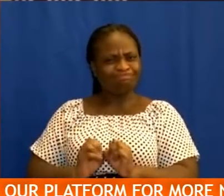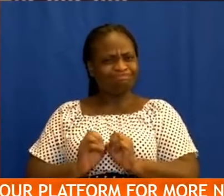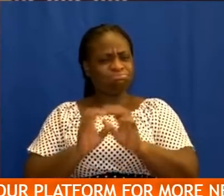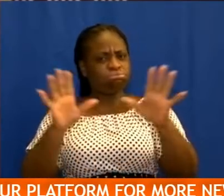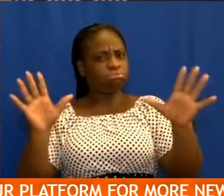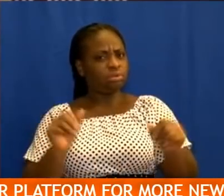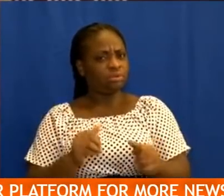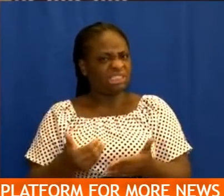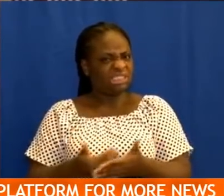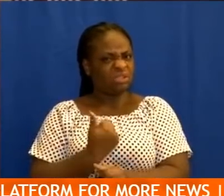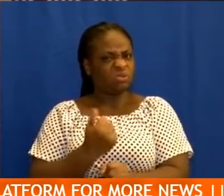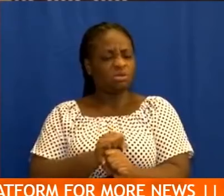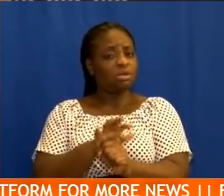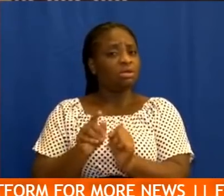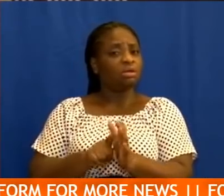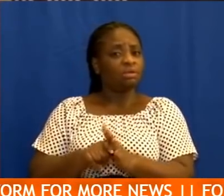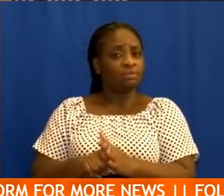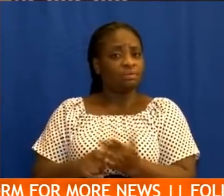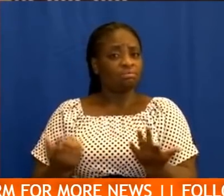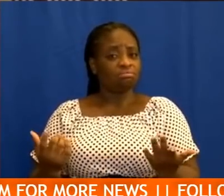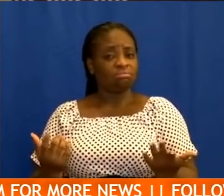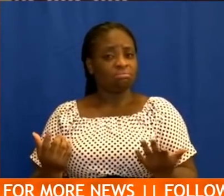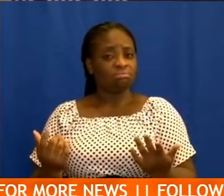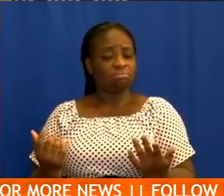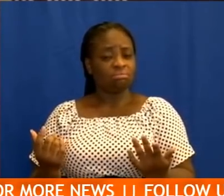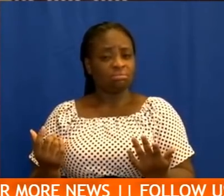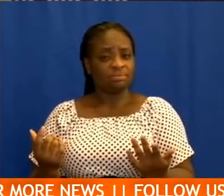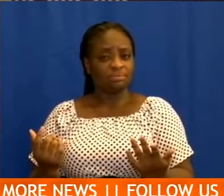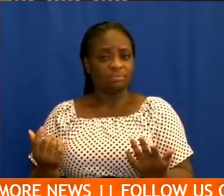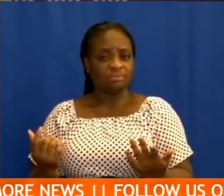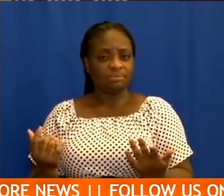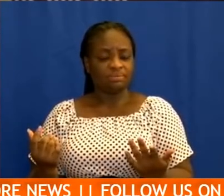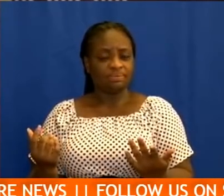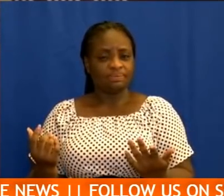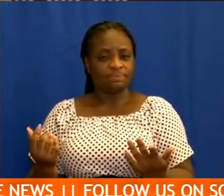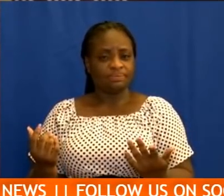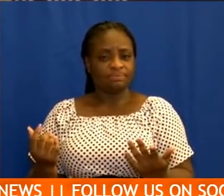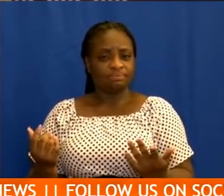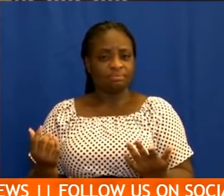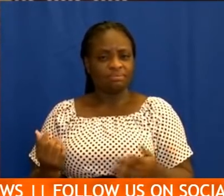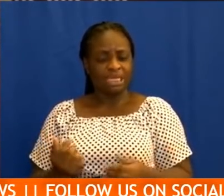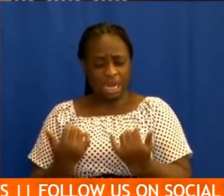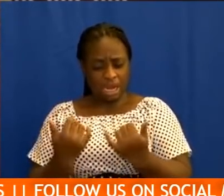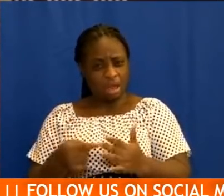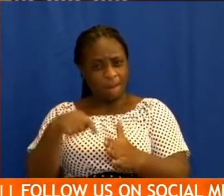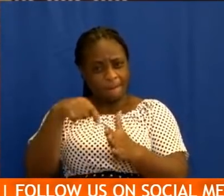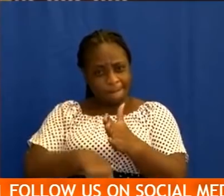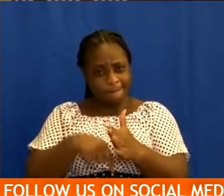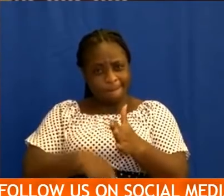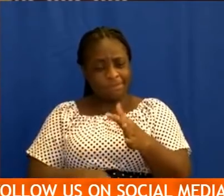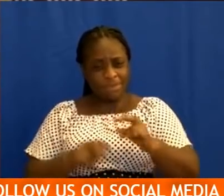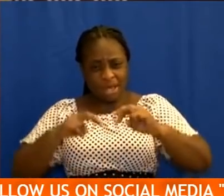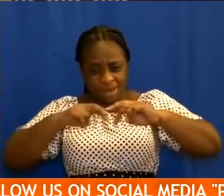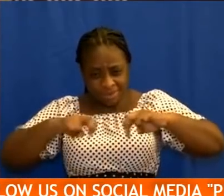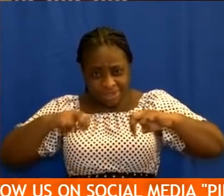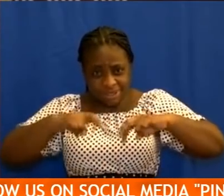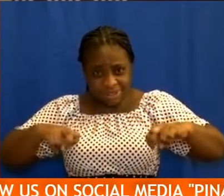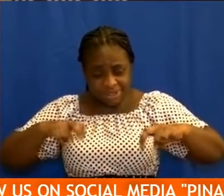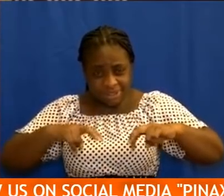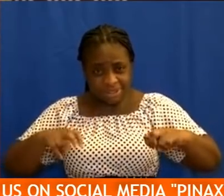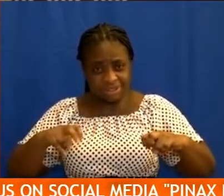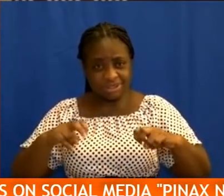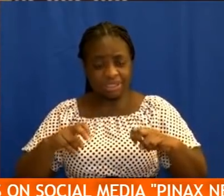coronavirus in any of these students near the idea they can be able to deal with them. Aside from that, so parties are very soon Ghana will also be taking the